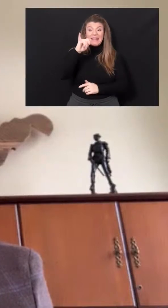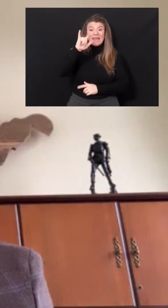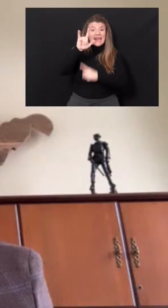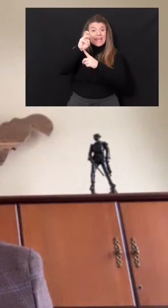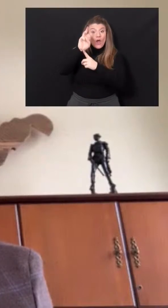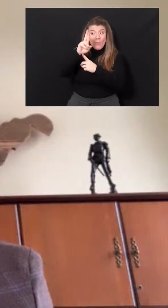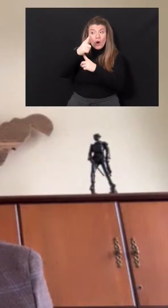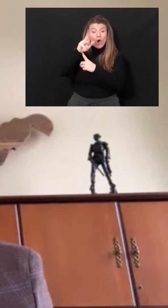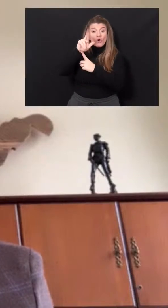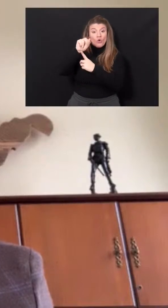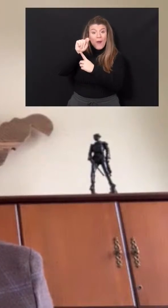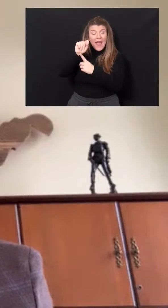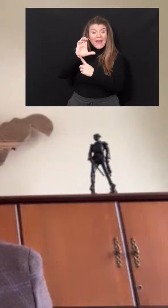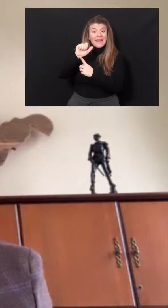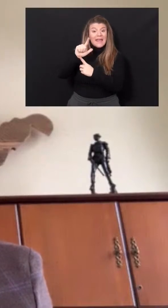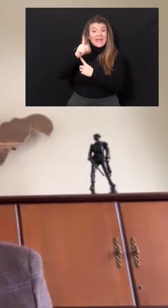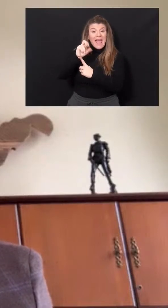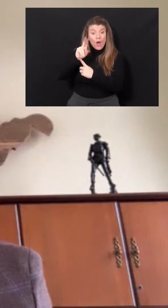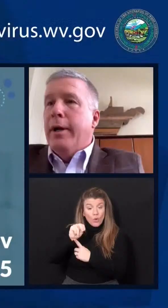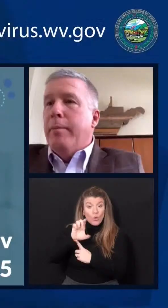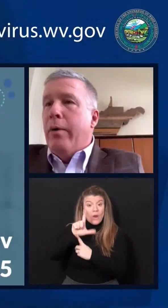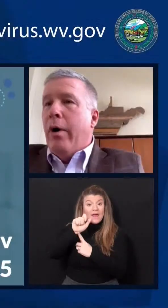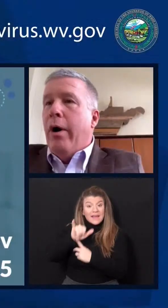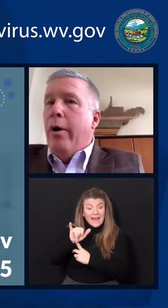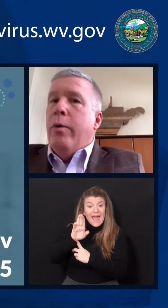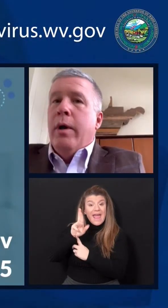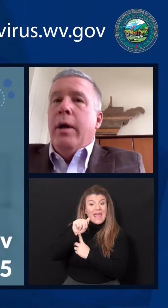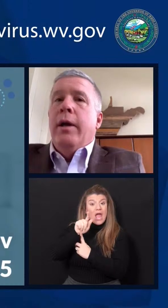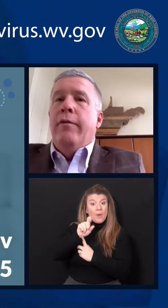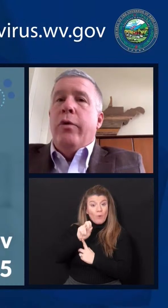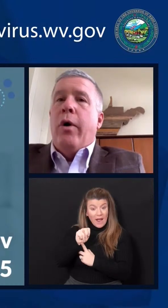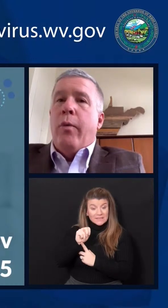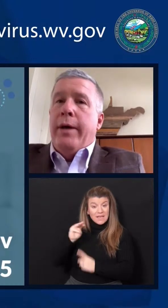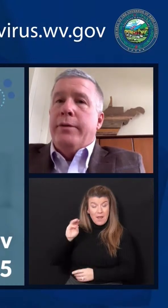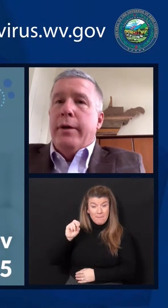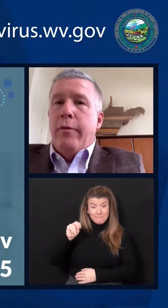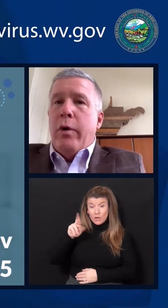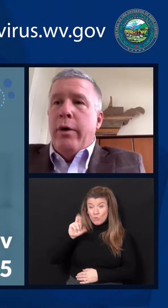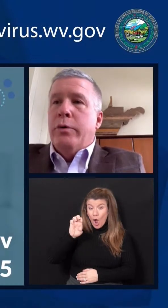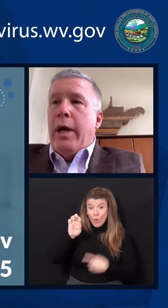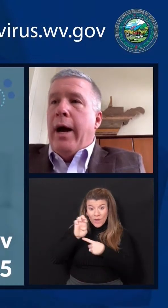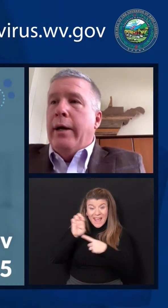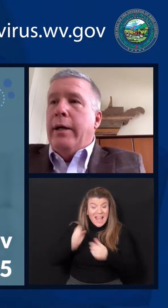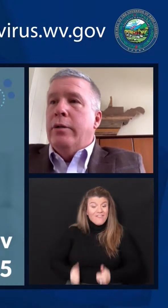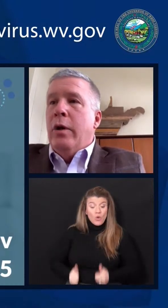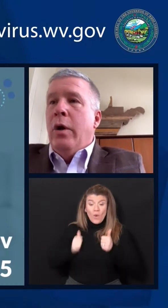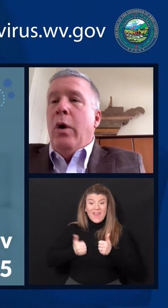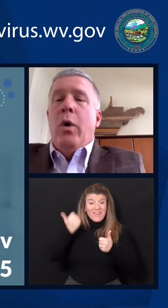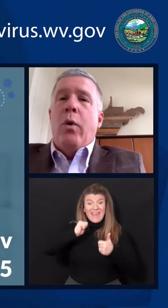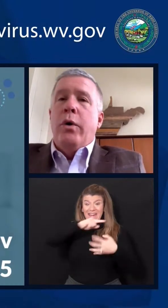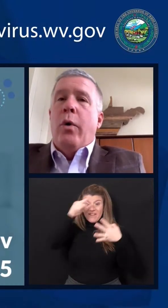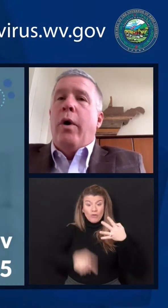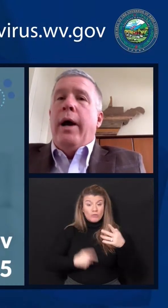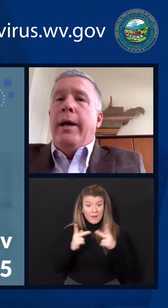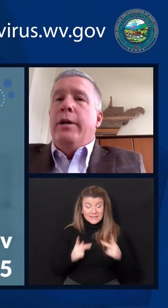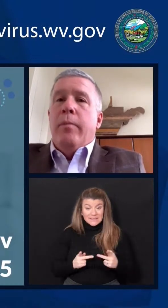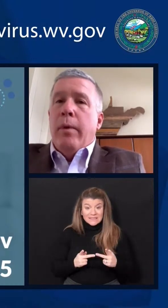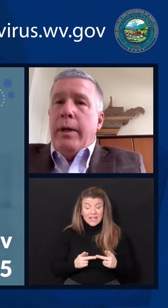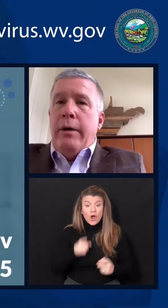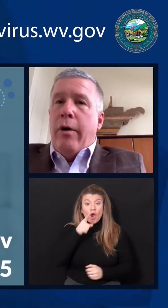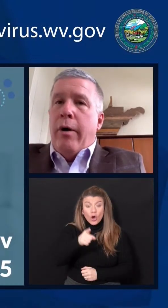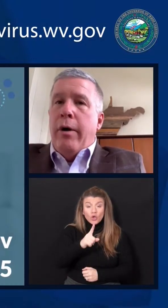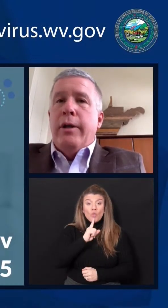Grant, Calhoun, Clay, Braxton, and Monroe. If you're a resident of one of those counties, or you're